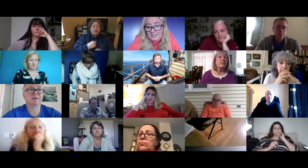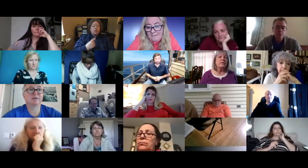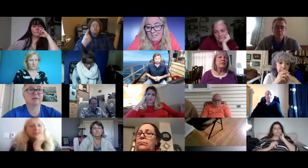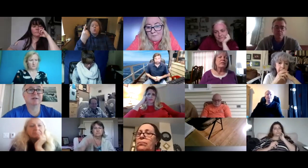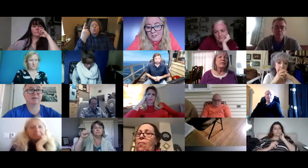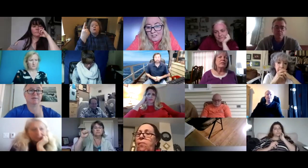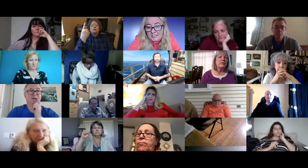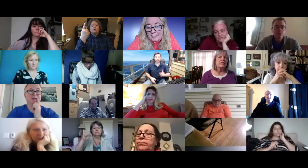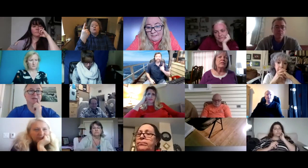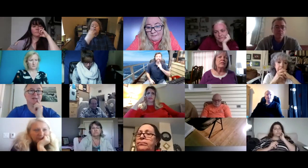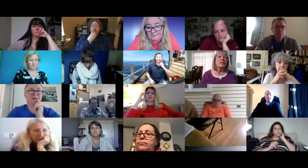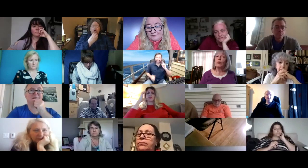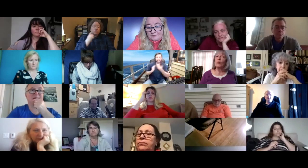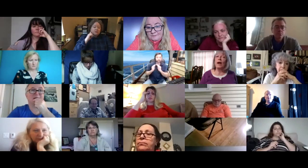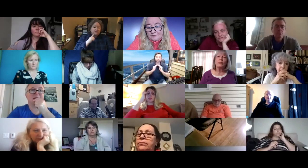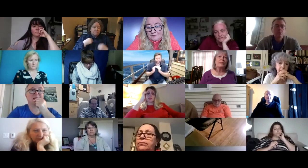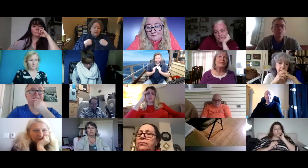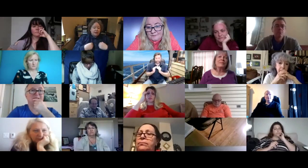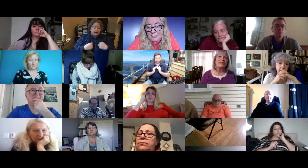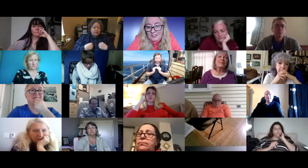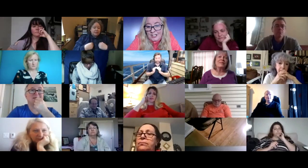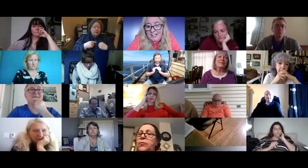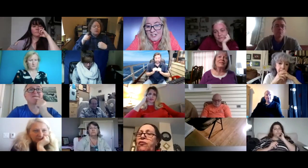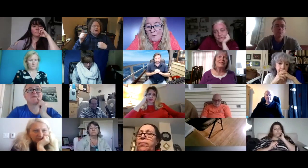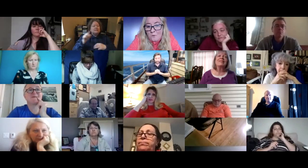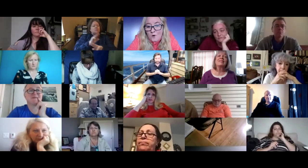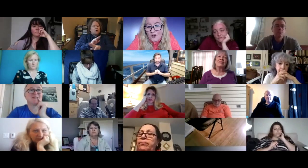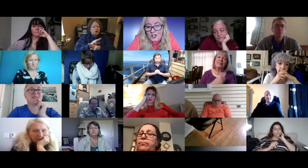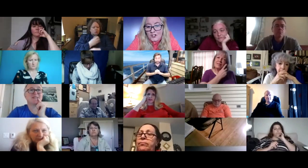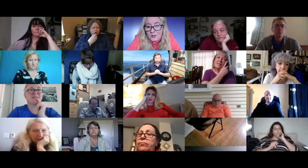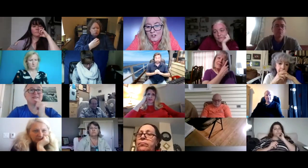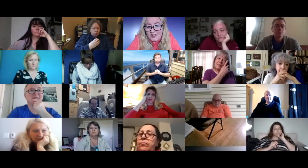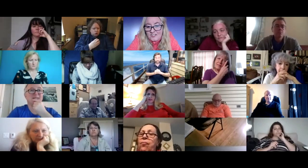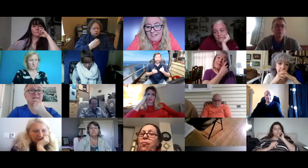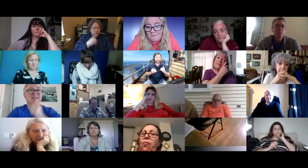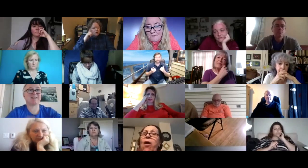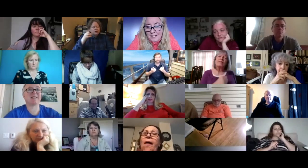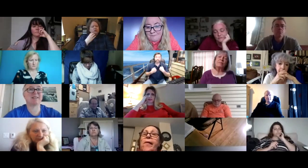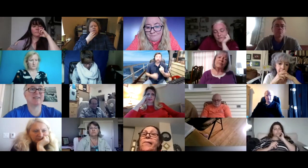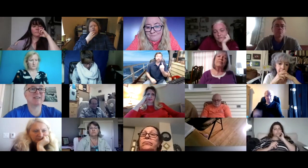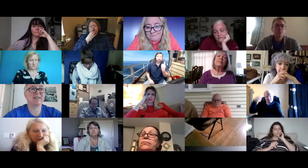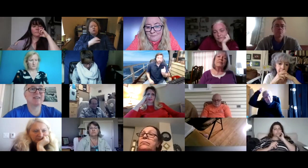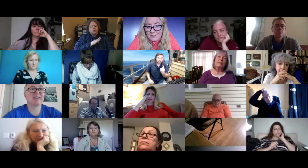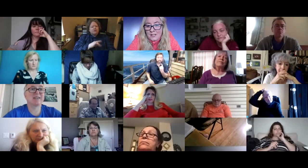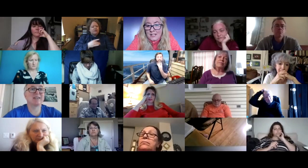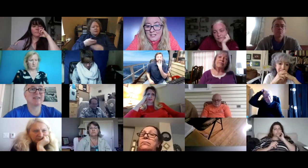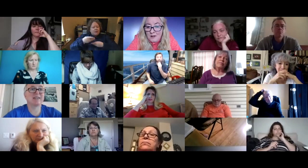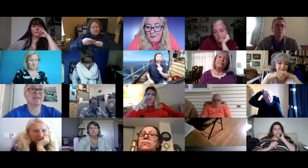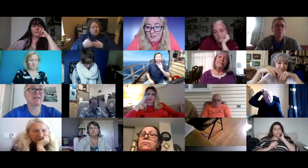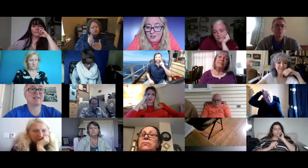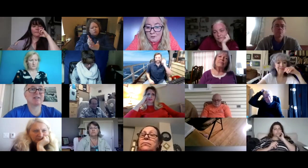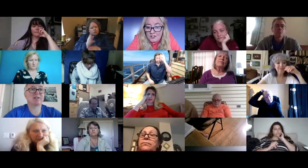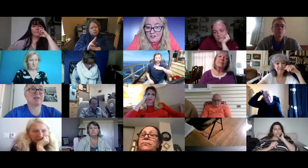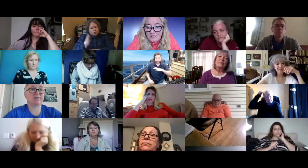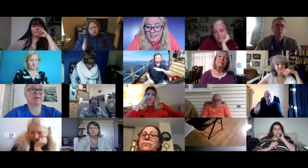The deaf community, there is one Jewish deaf man. His mother